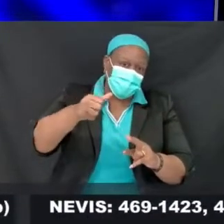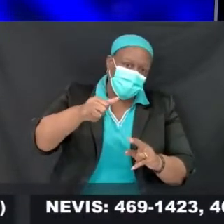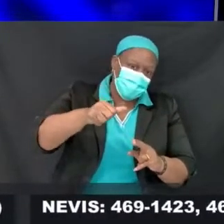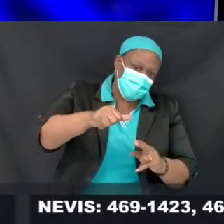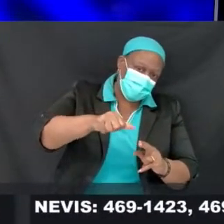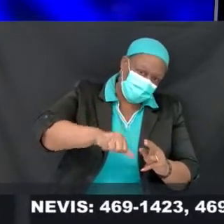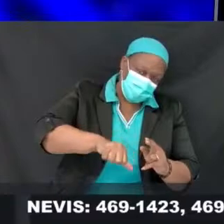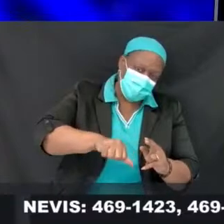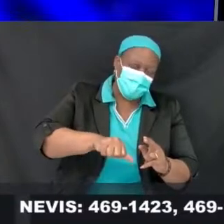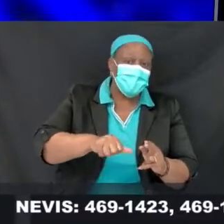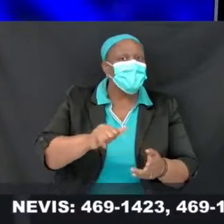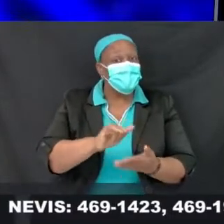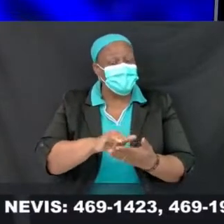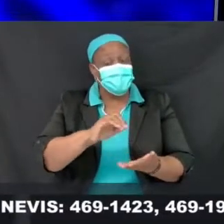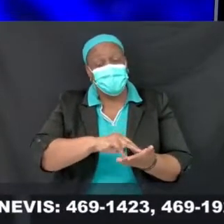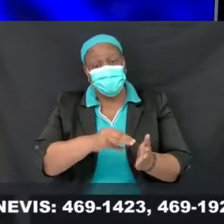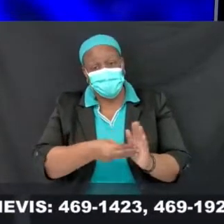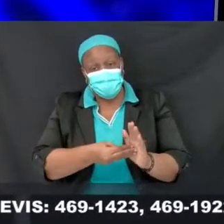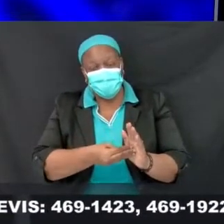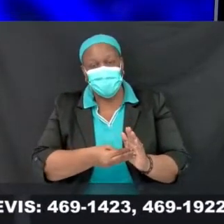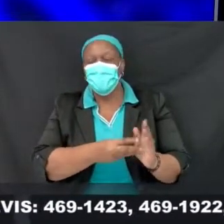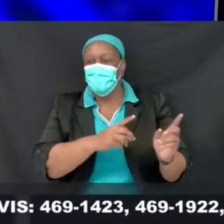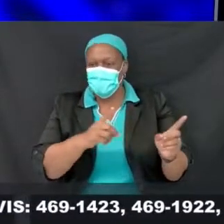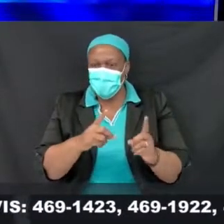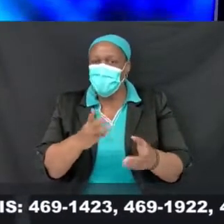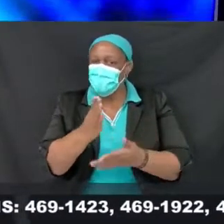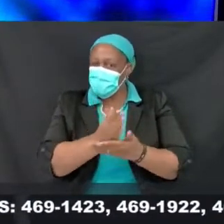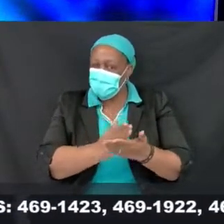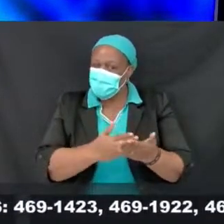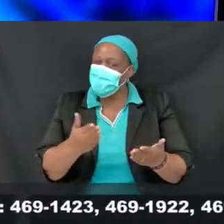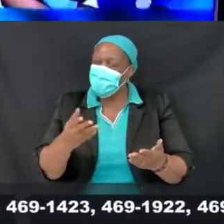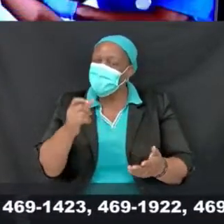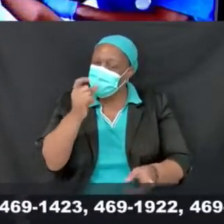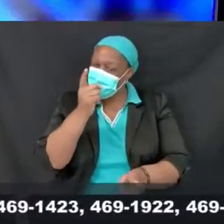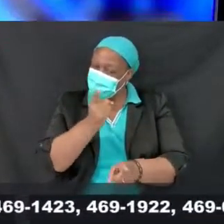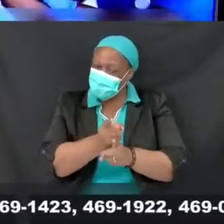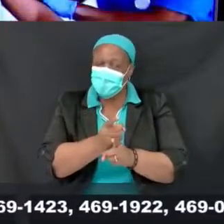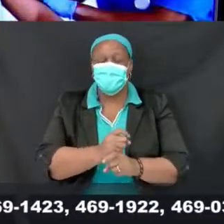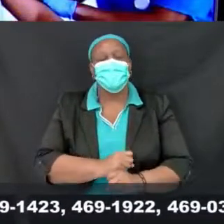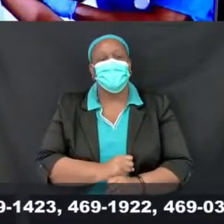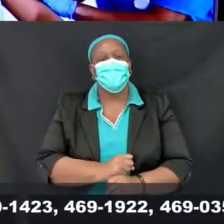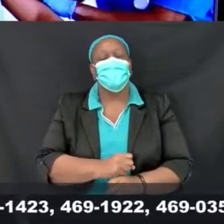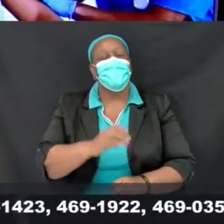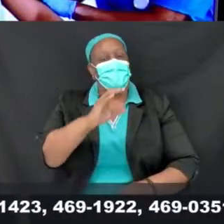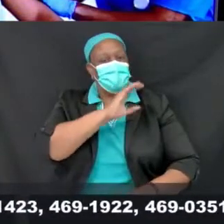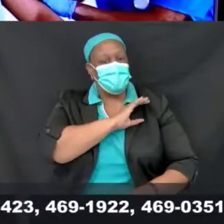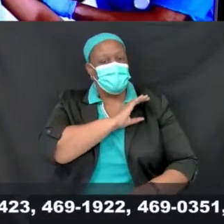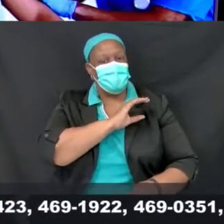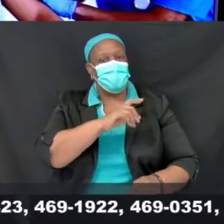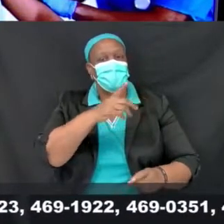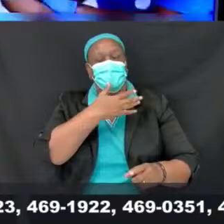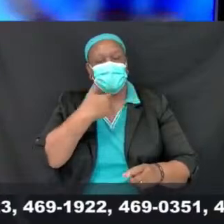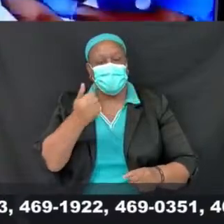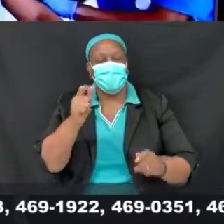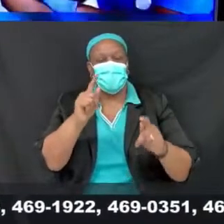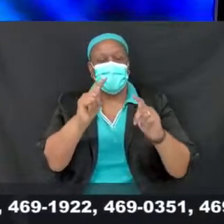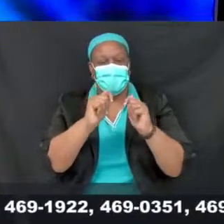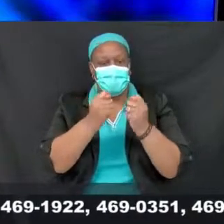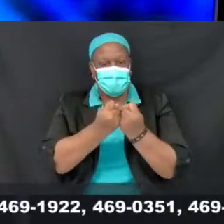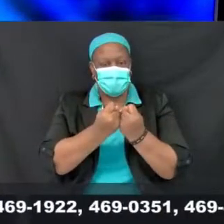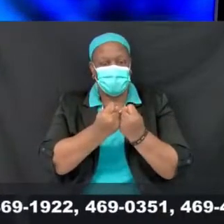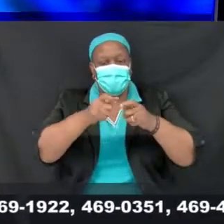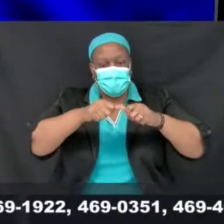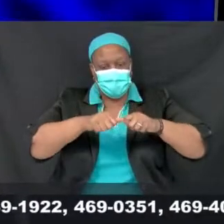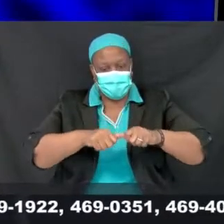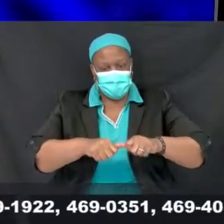are doing something right. The police and the compliance team continue to work together to ensure that